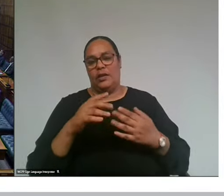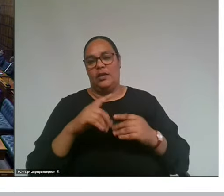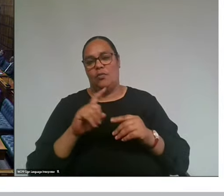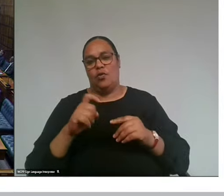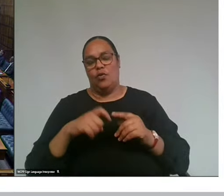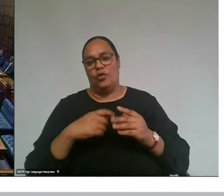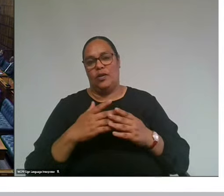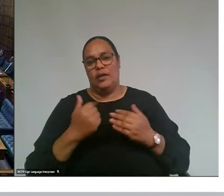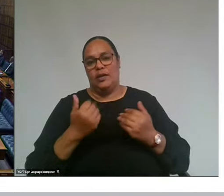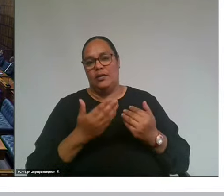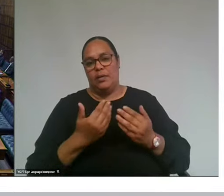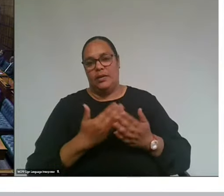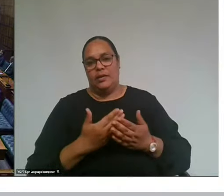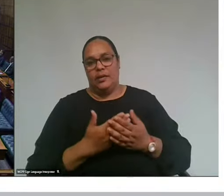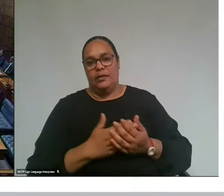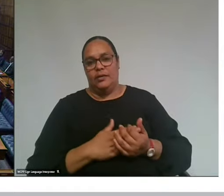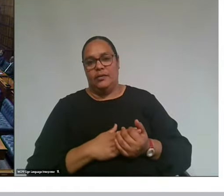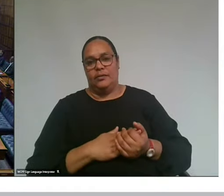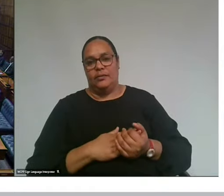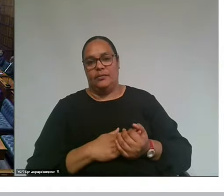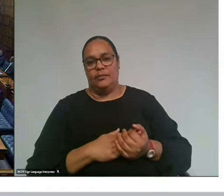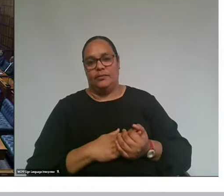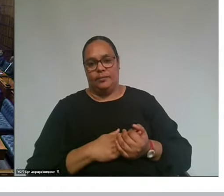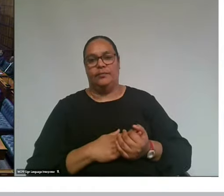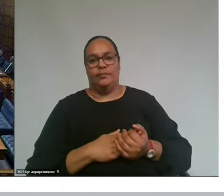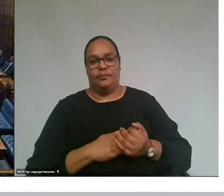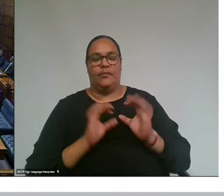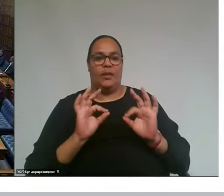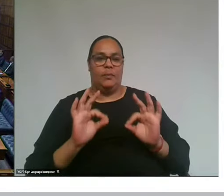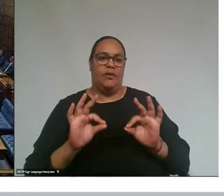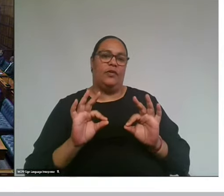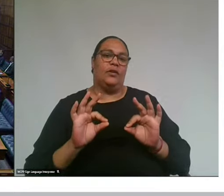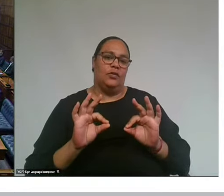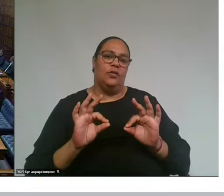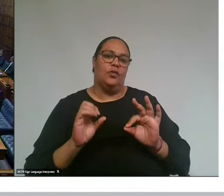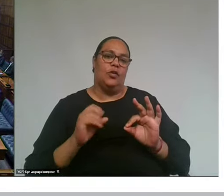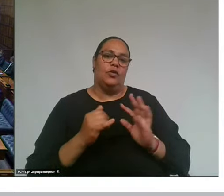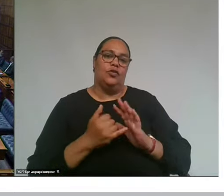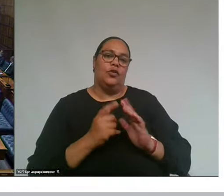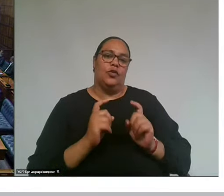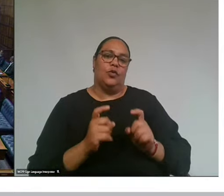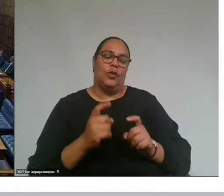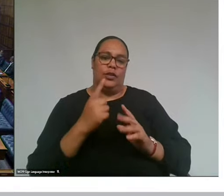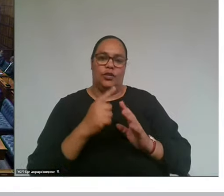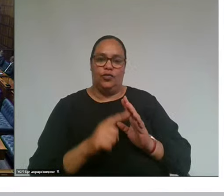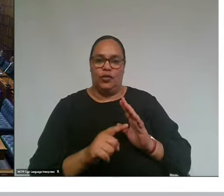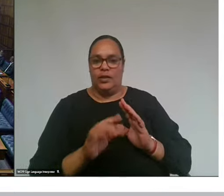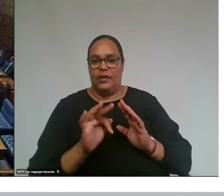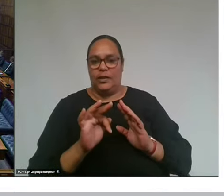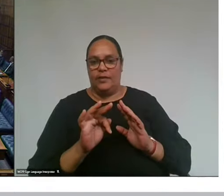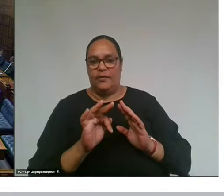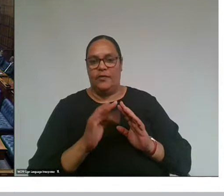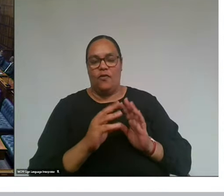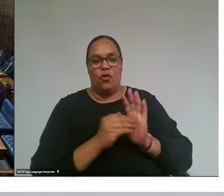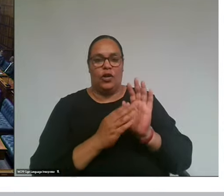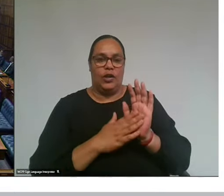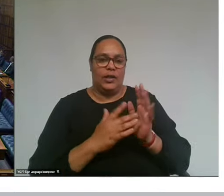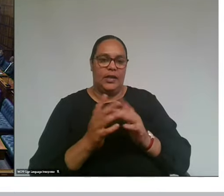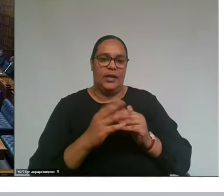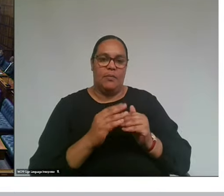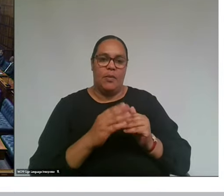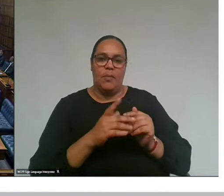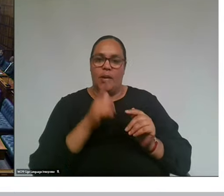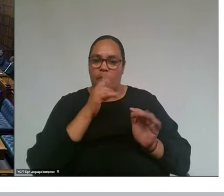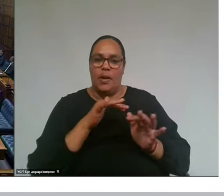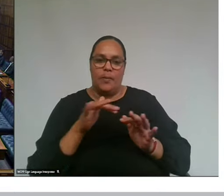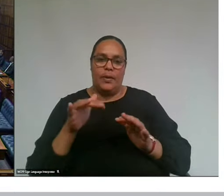questions can be submitted okay fantastic I'm just going to quickly check and see uh for the record if there are any members of